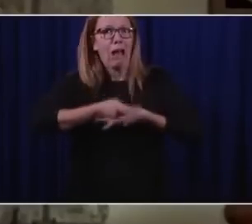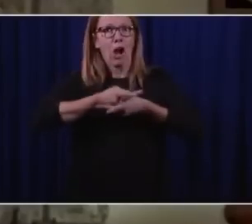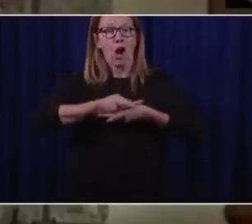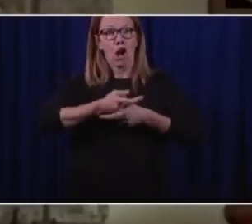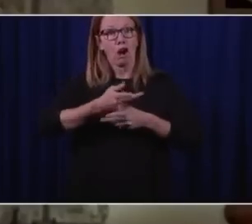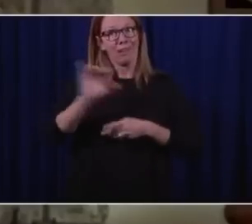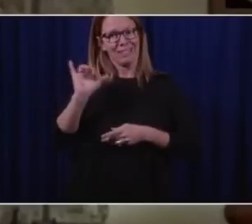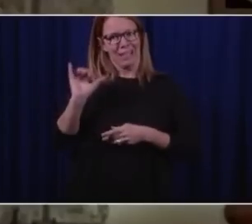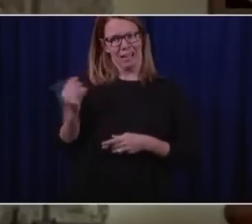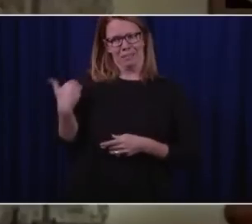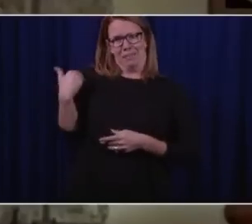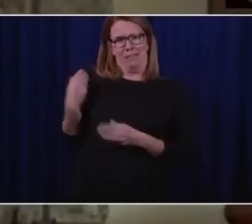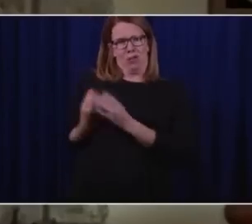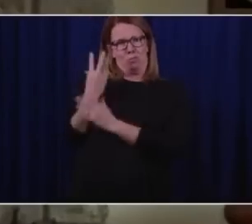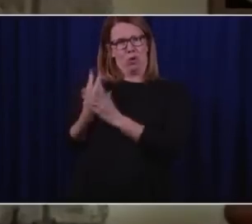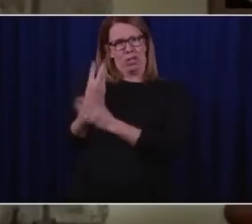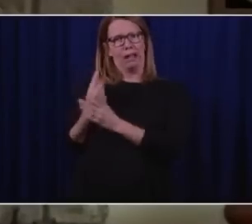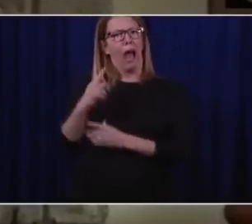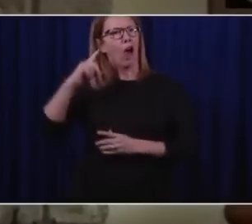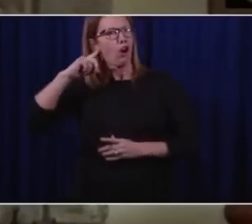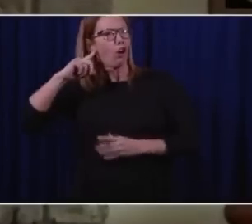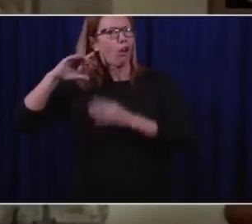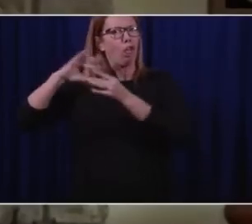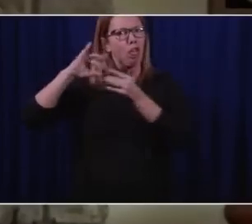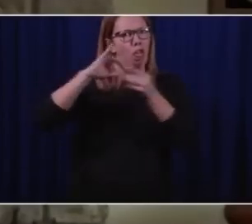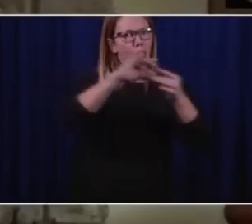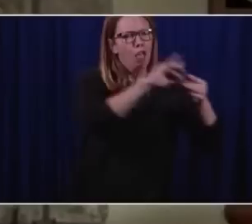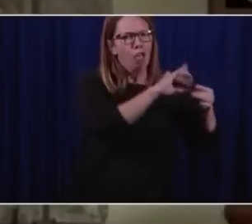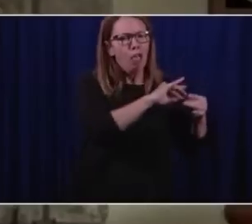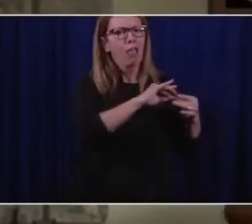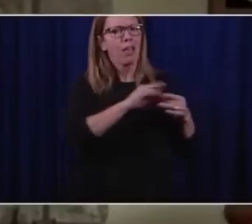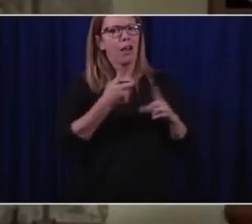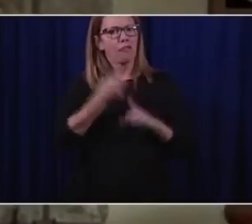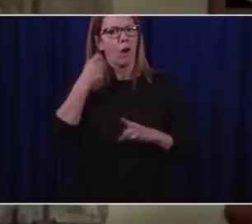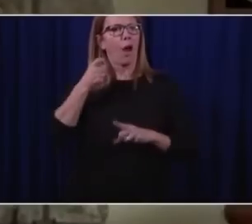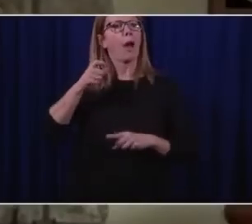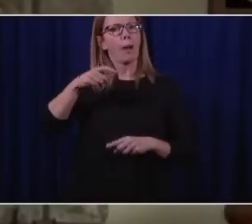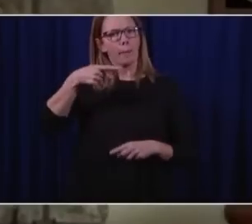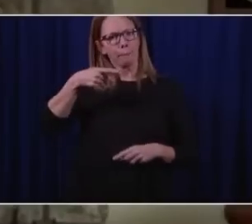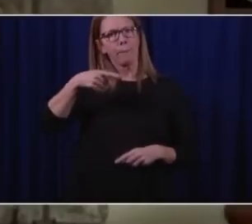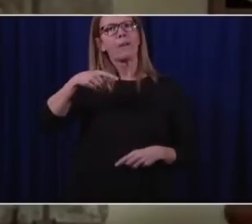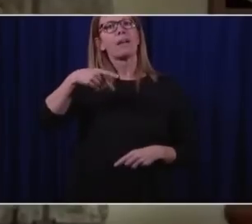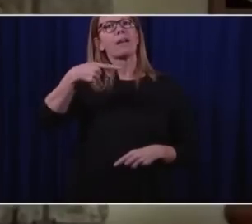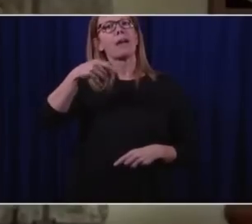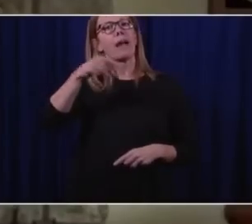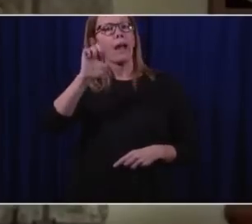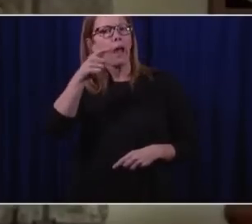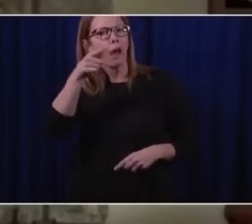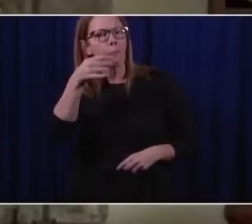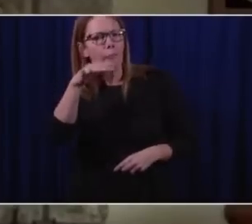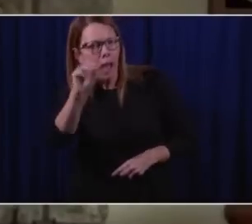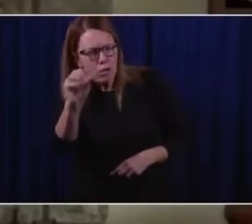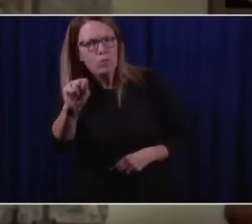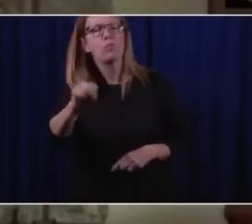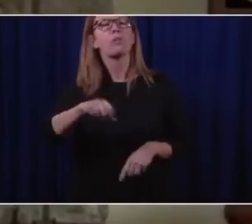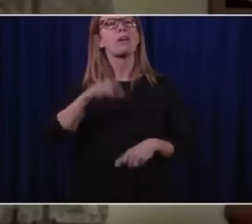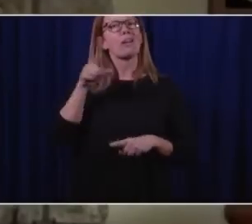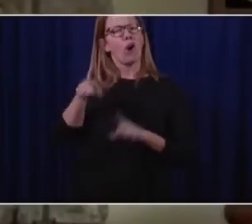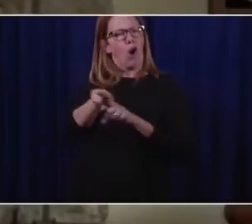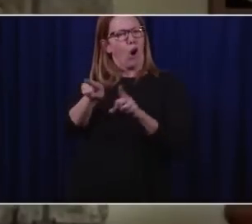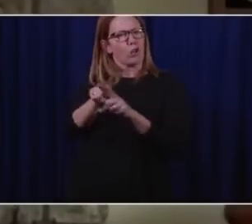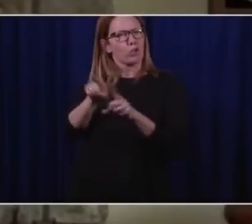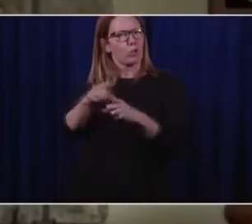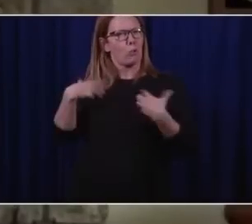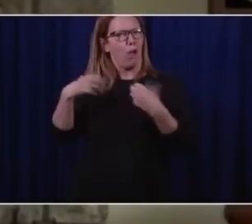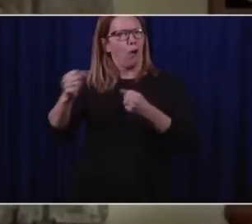in the springtime? And I'm hearing some stories out of my old stomping grounds in El Paso that they're having to do now. And also from the health